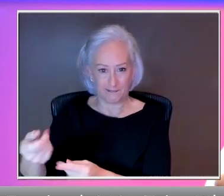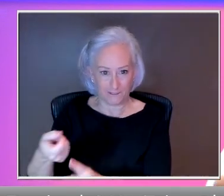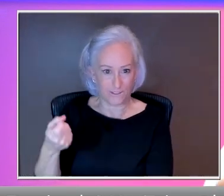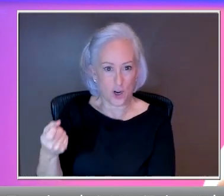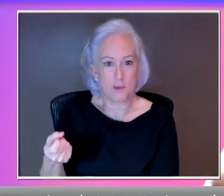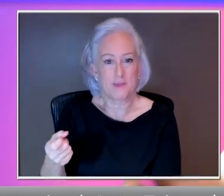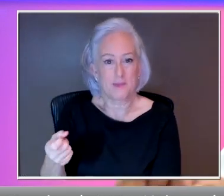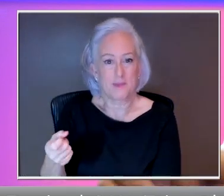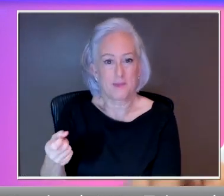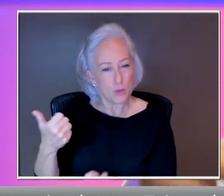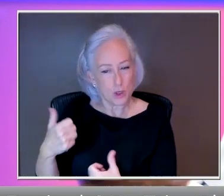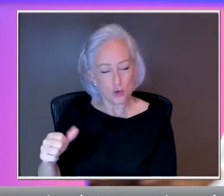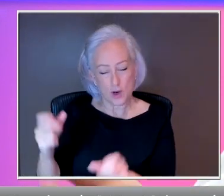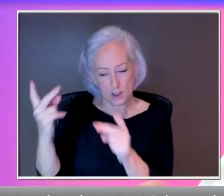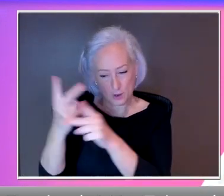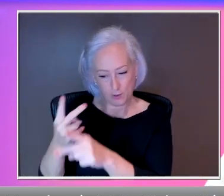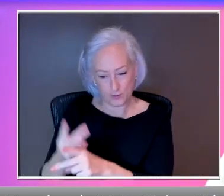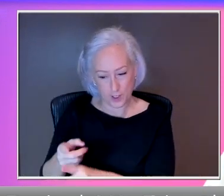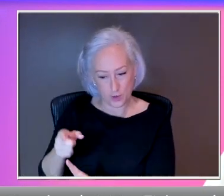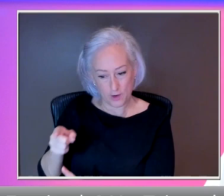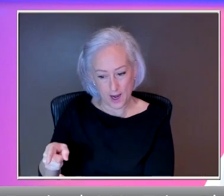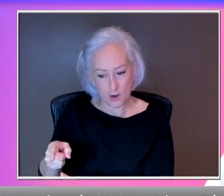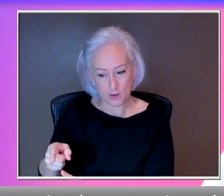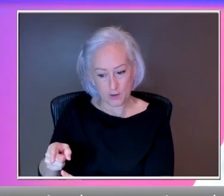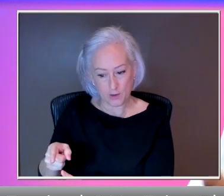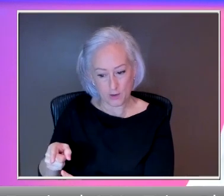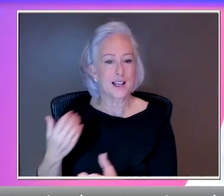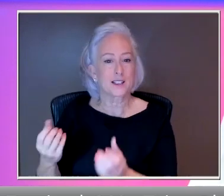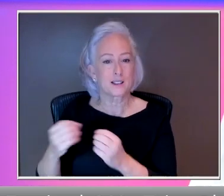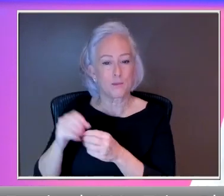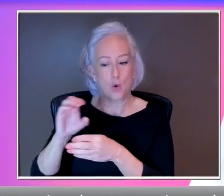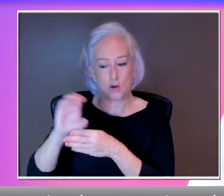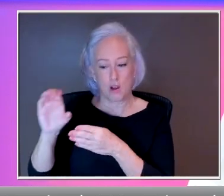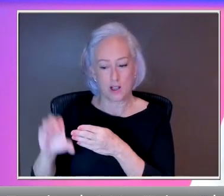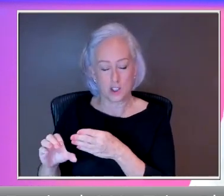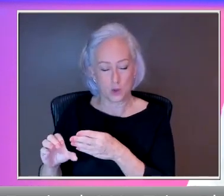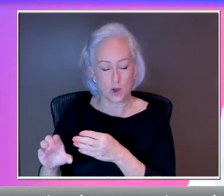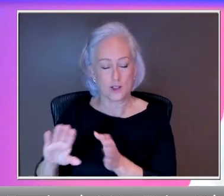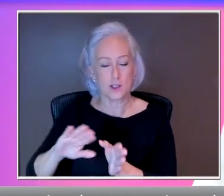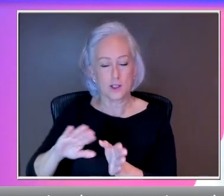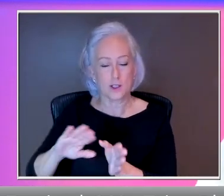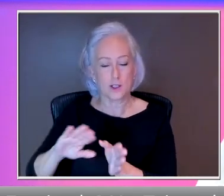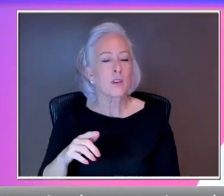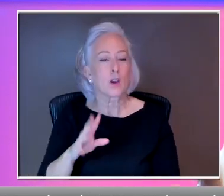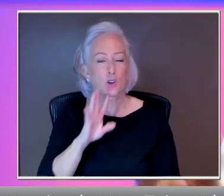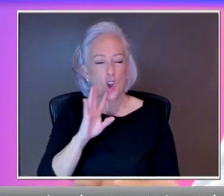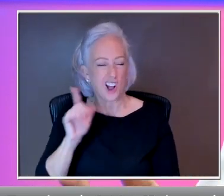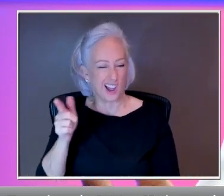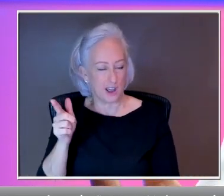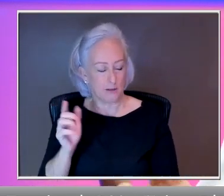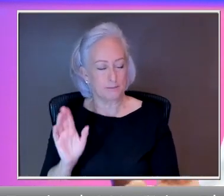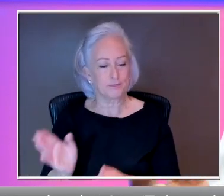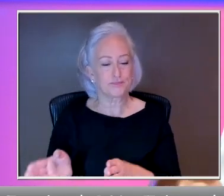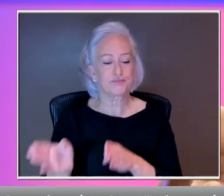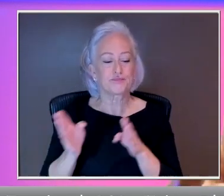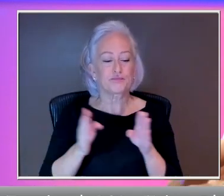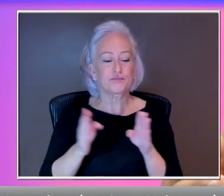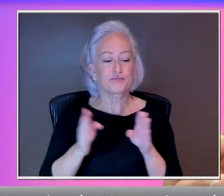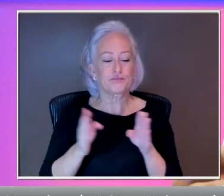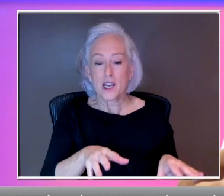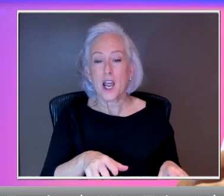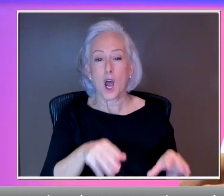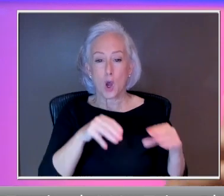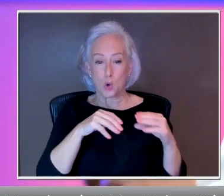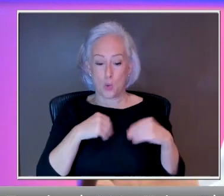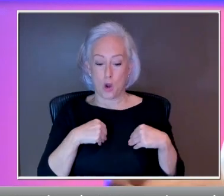it comes with more consequences, which I'll touch on here in a little bit. The acquired form of long QT is more of a situational type